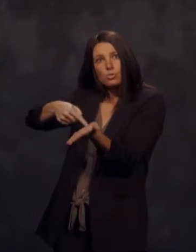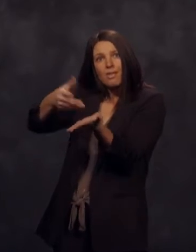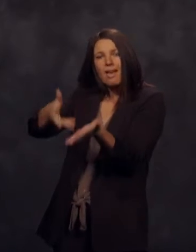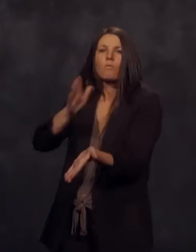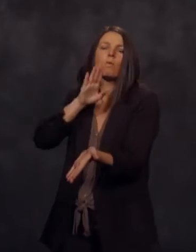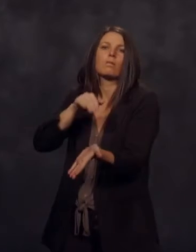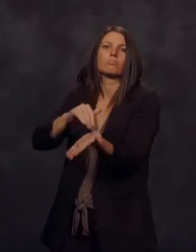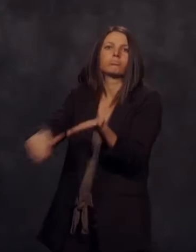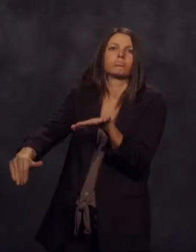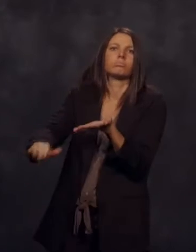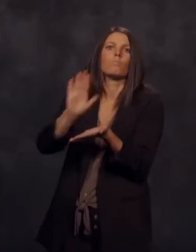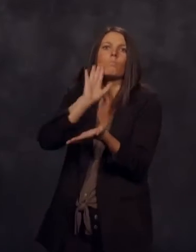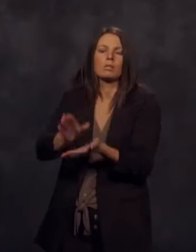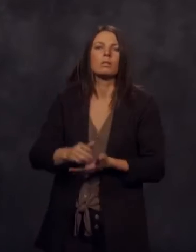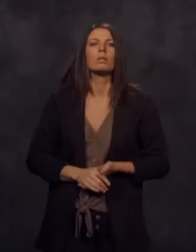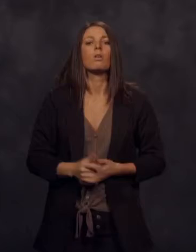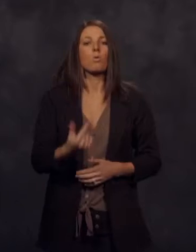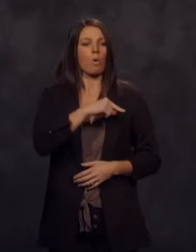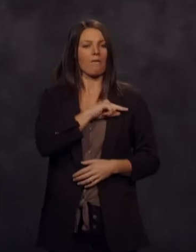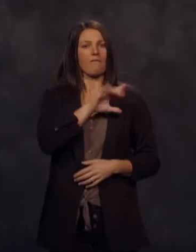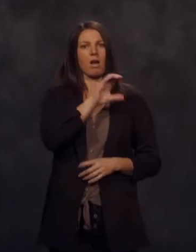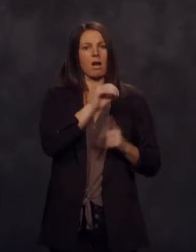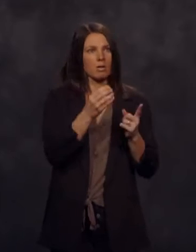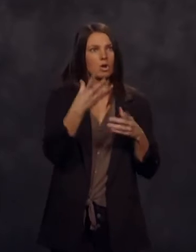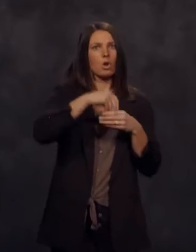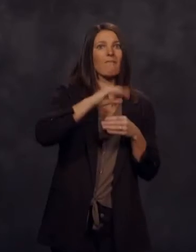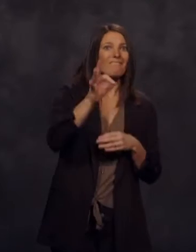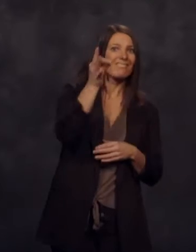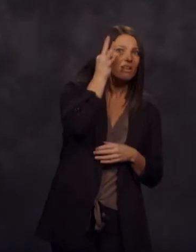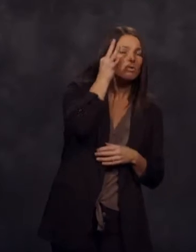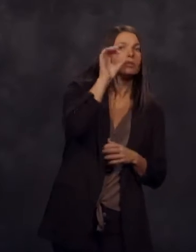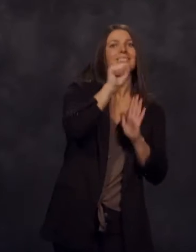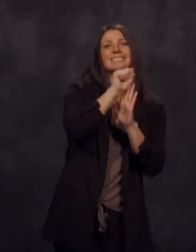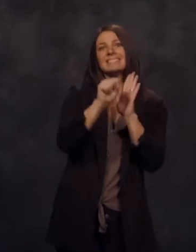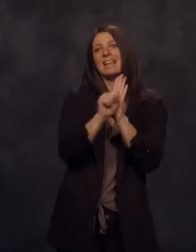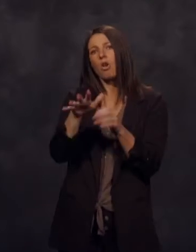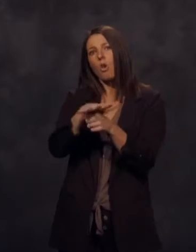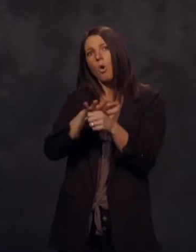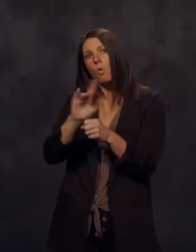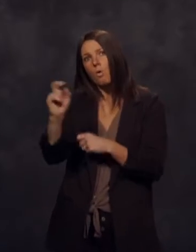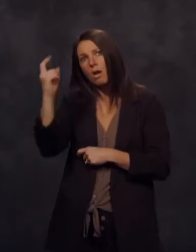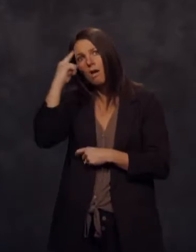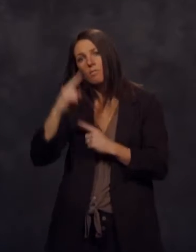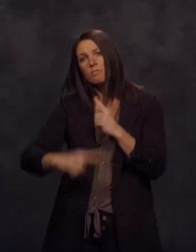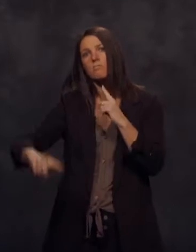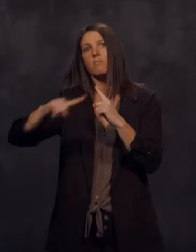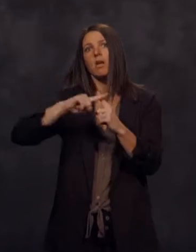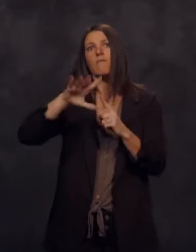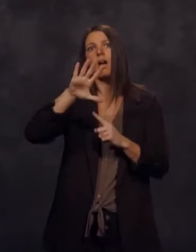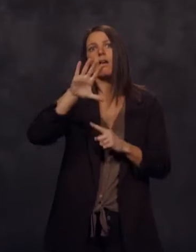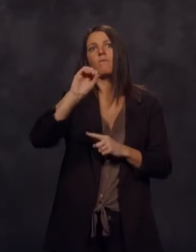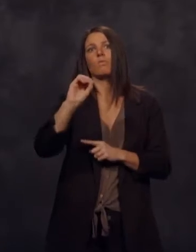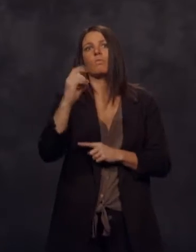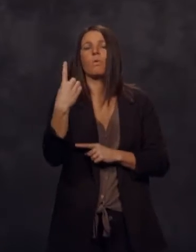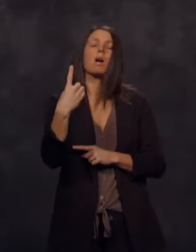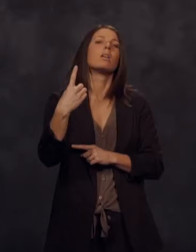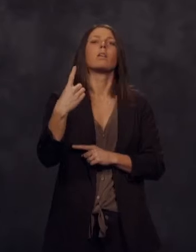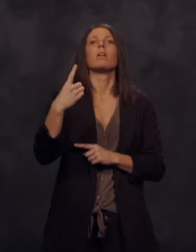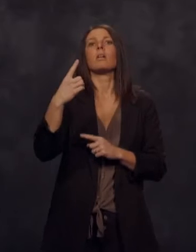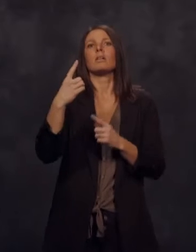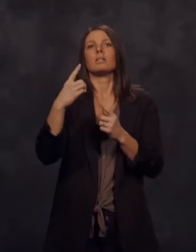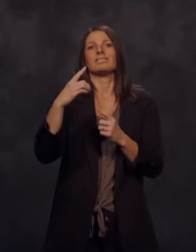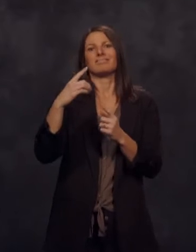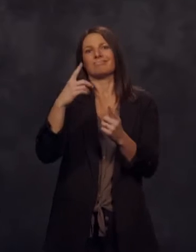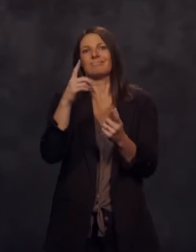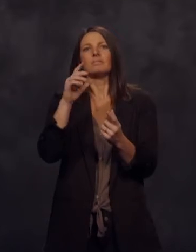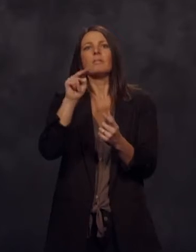forgiven. Qualifying employers include federal, state, local governments, as well as 501c3 nonprofits, includes the